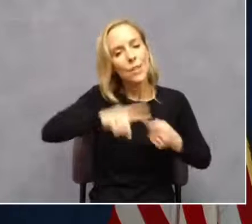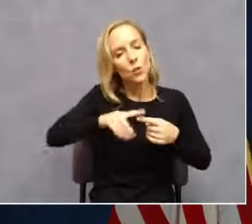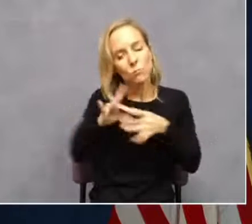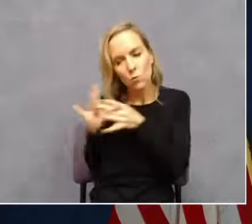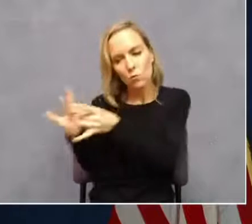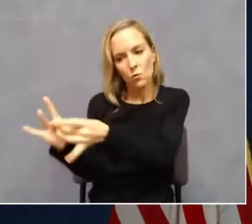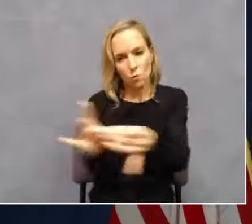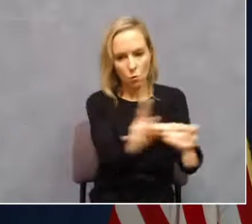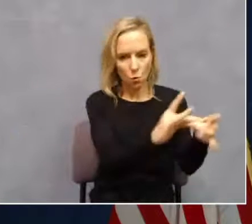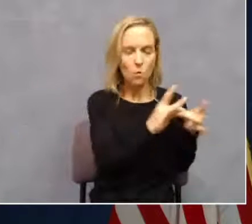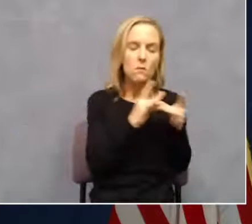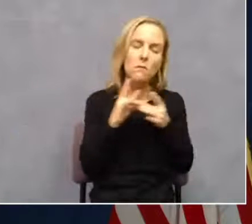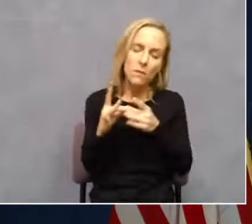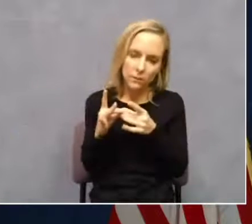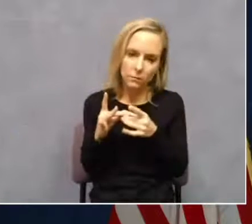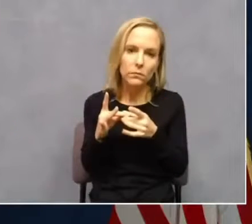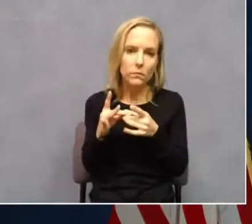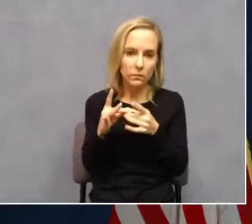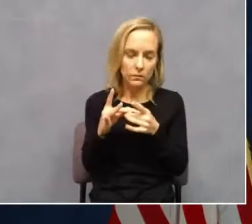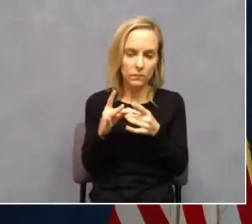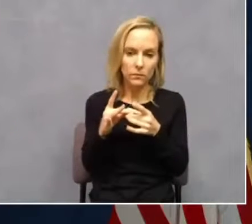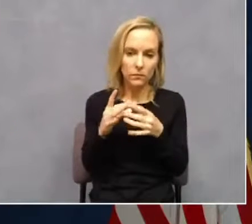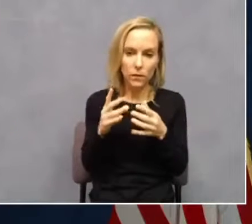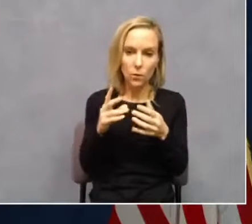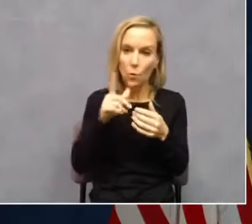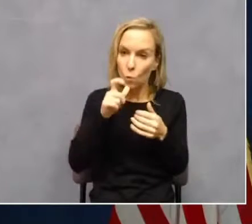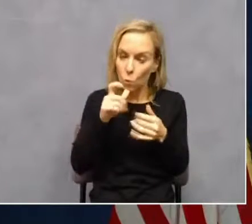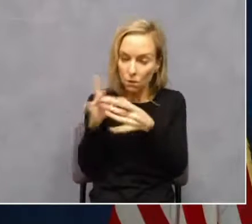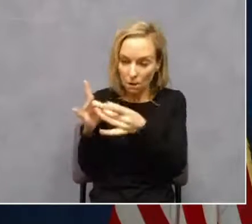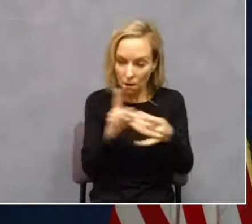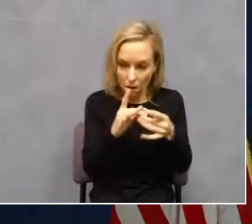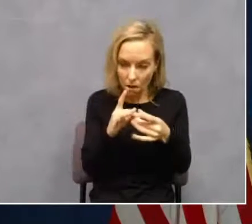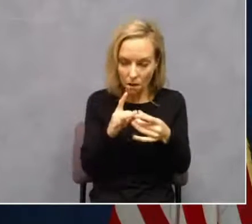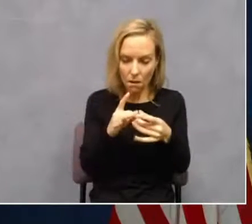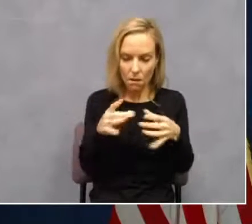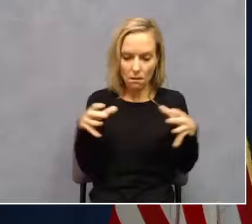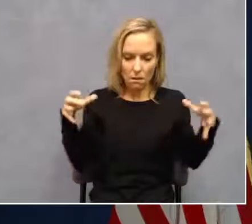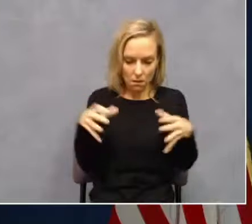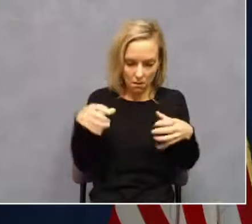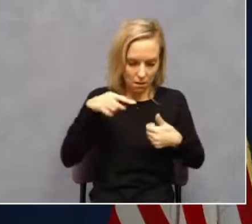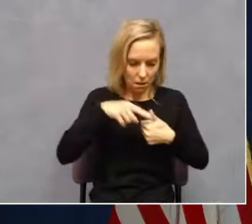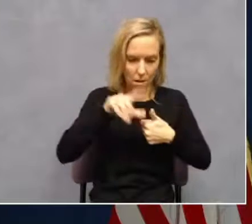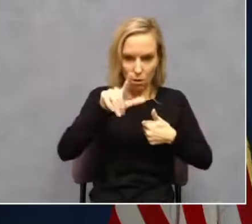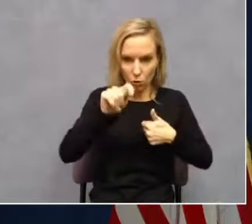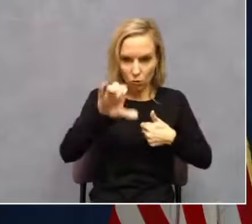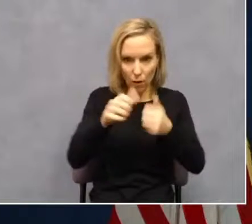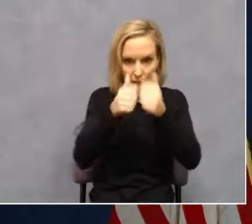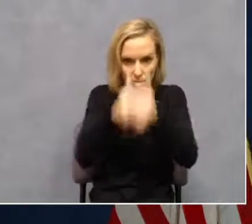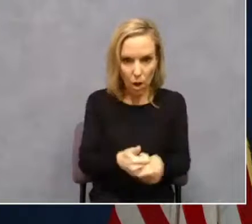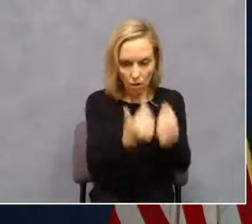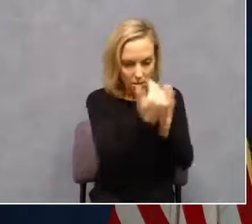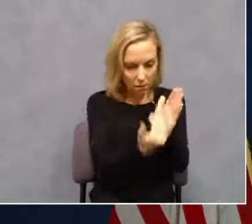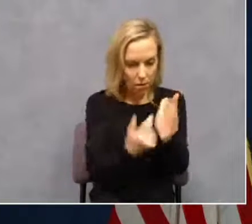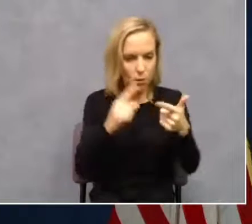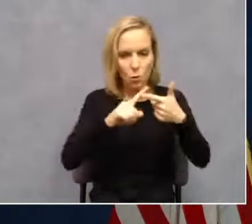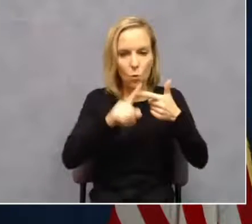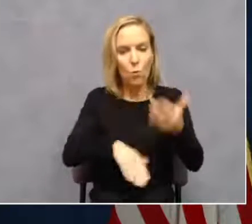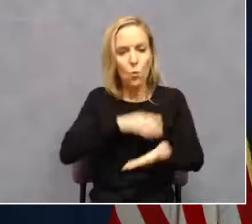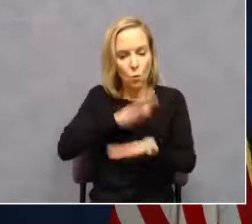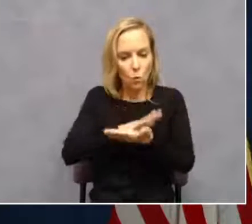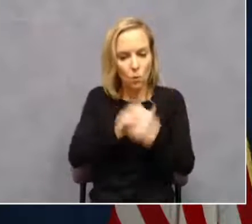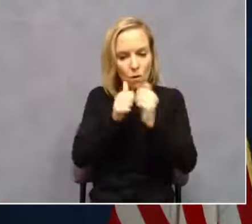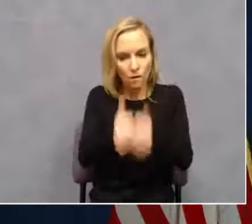effort. That's our long-term care facilities following guidelines, that's our schools following guidelines, and that's